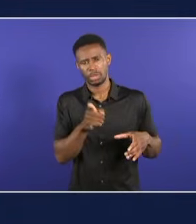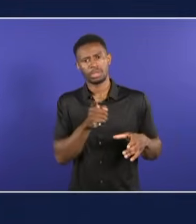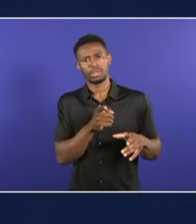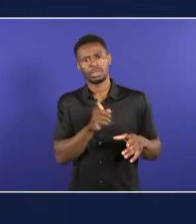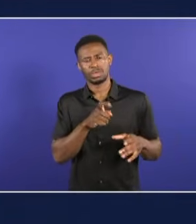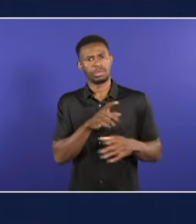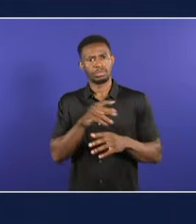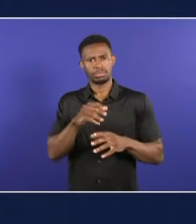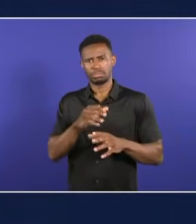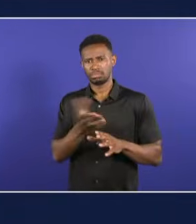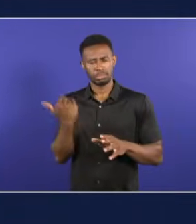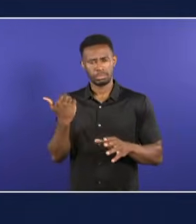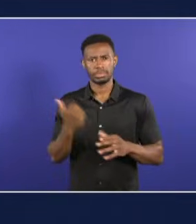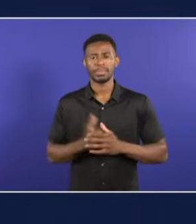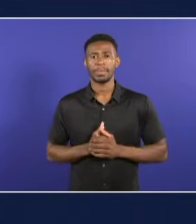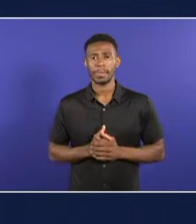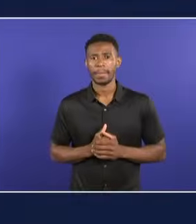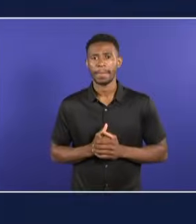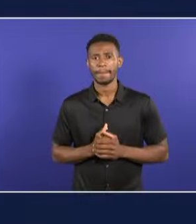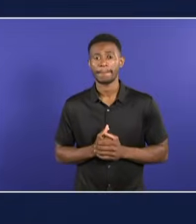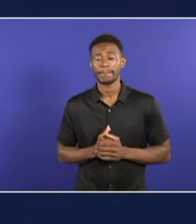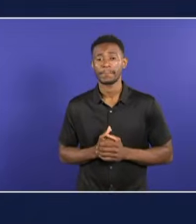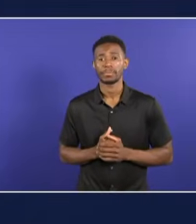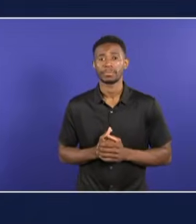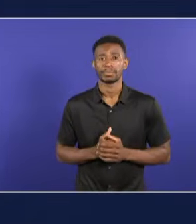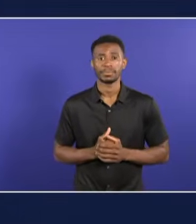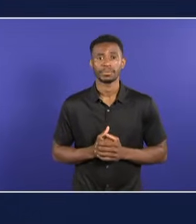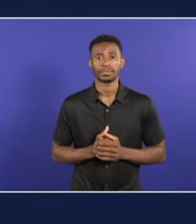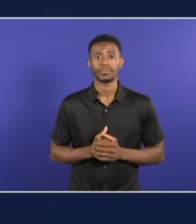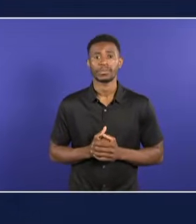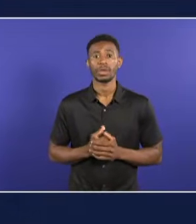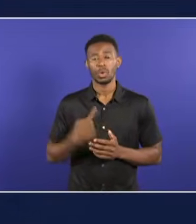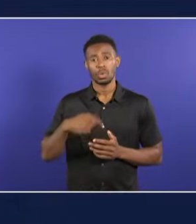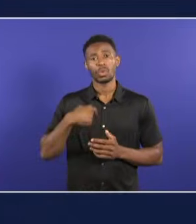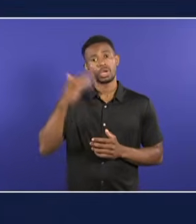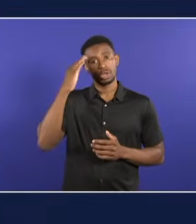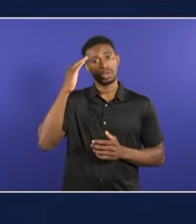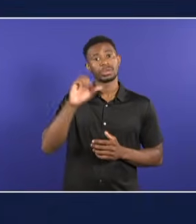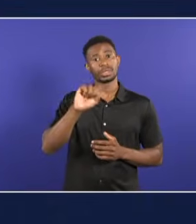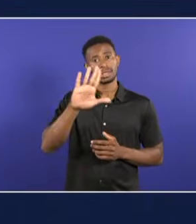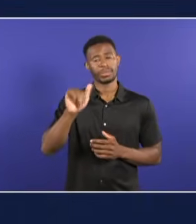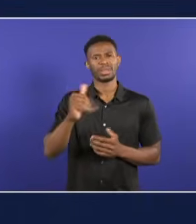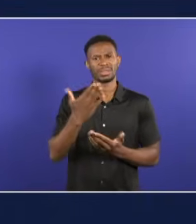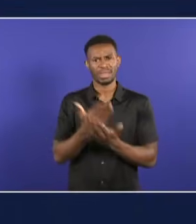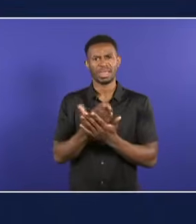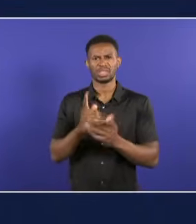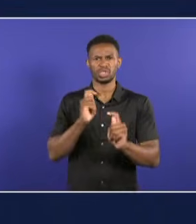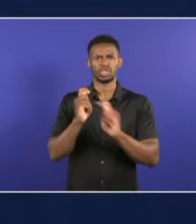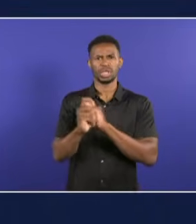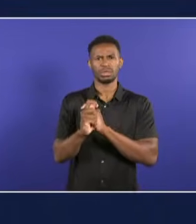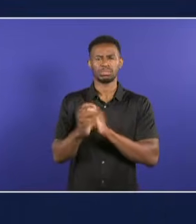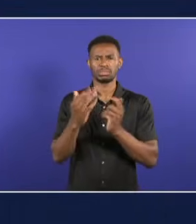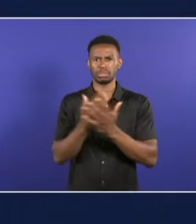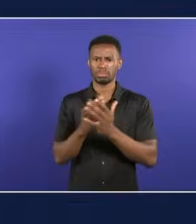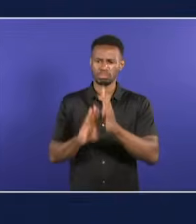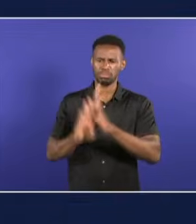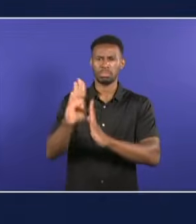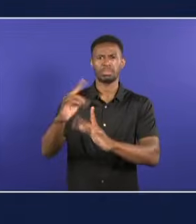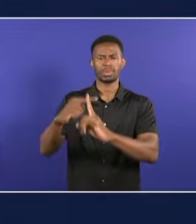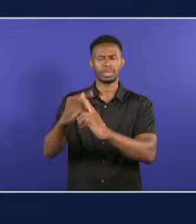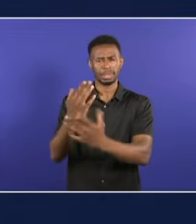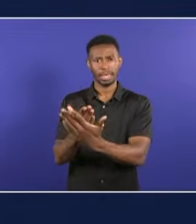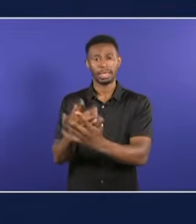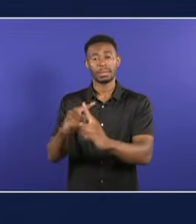South Africa will never become the country we know it can be until we win this fight. For